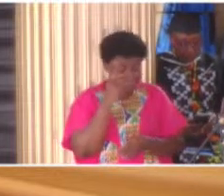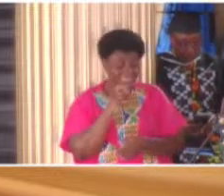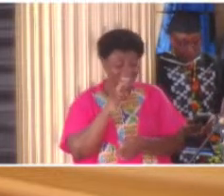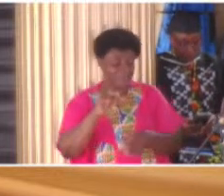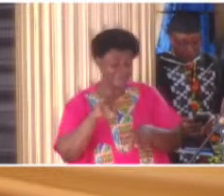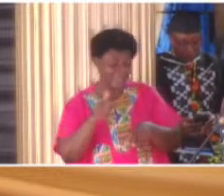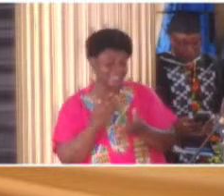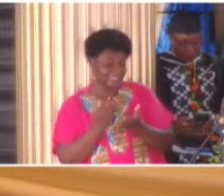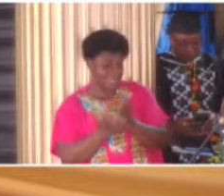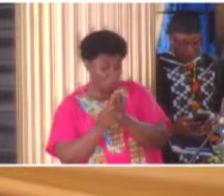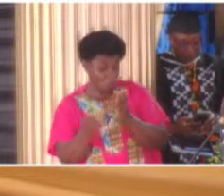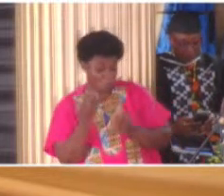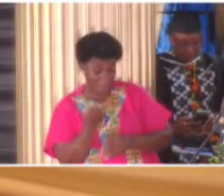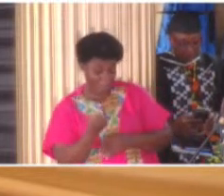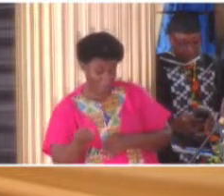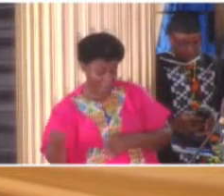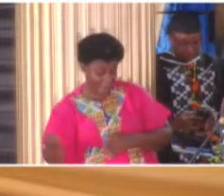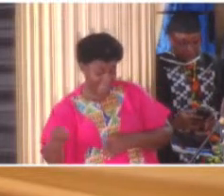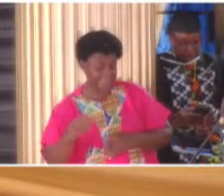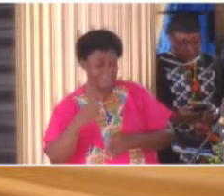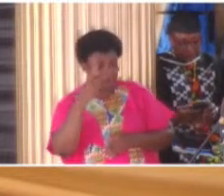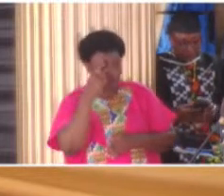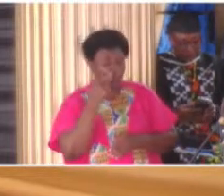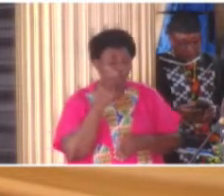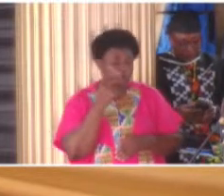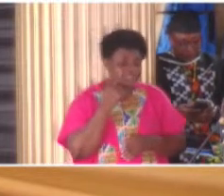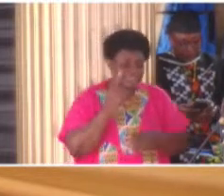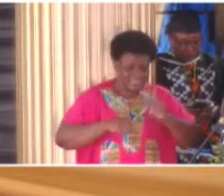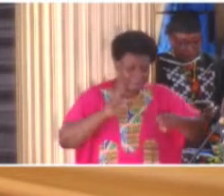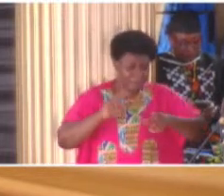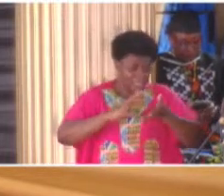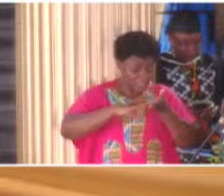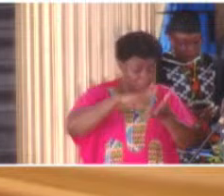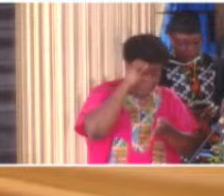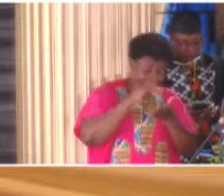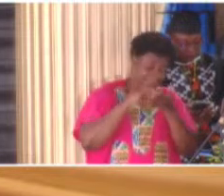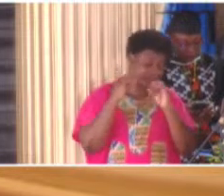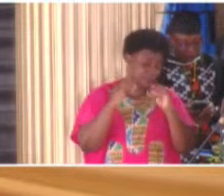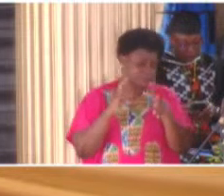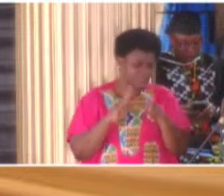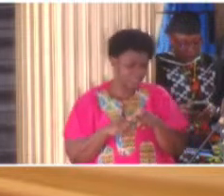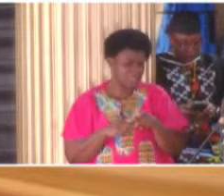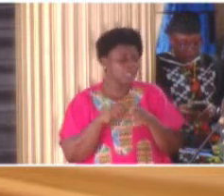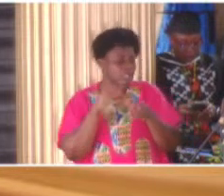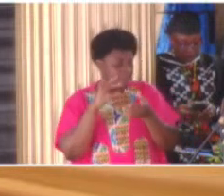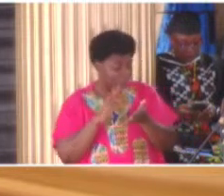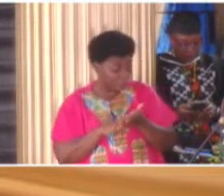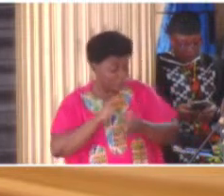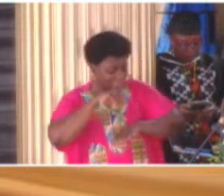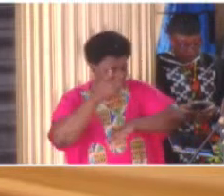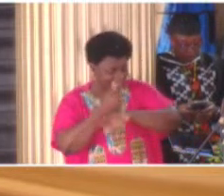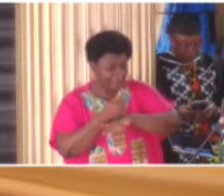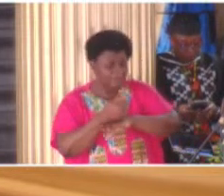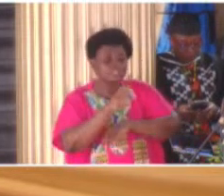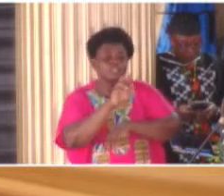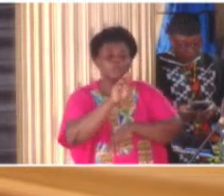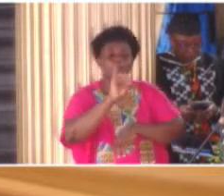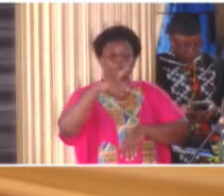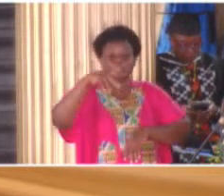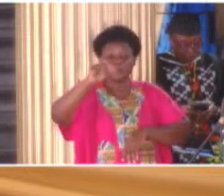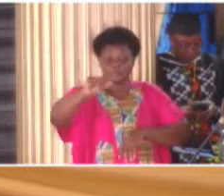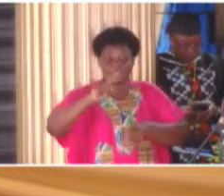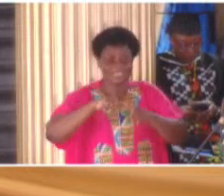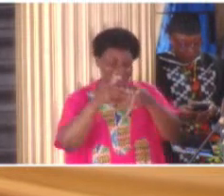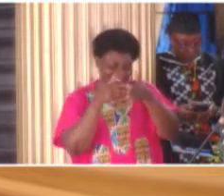is designed to promote interactive and dynamic learning and teaching, and is expected to further establish the role of RIPS as a leader in